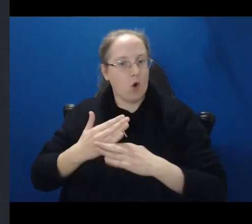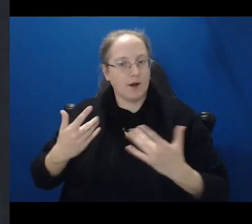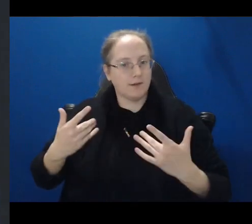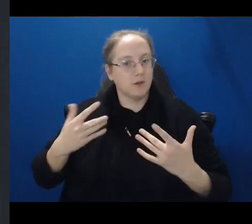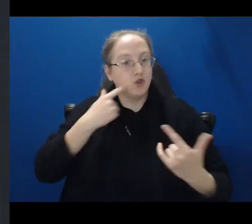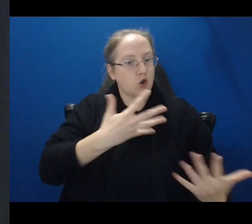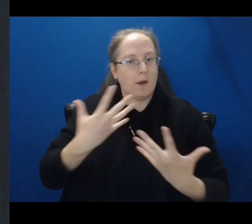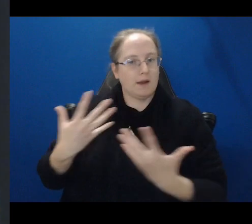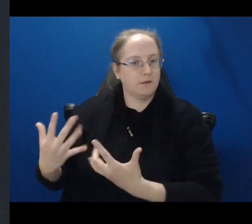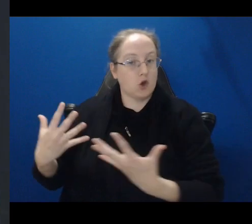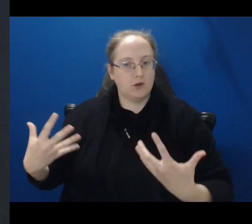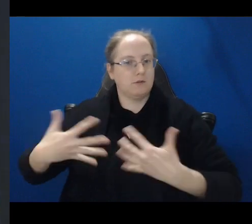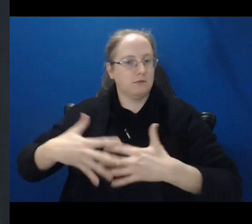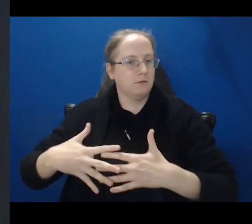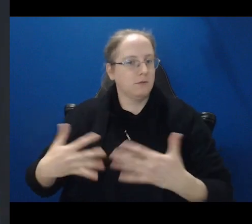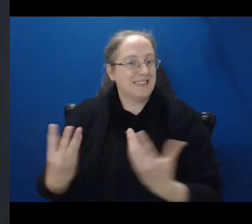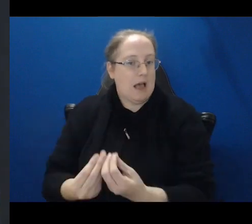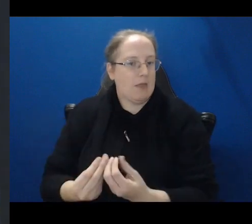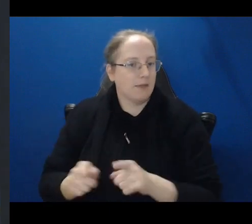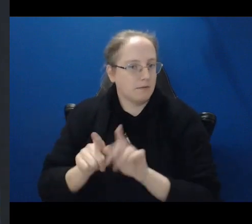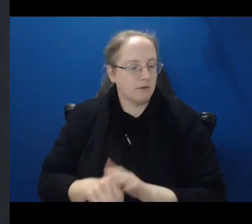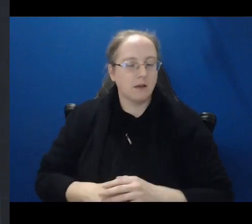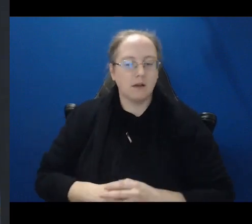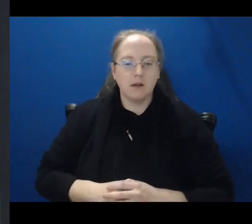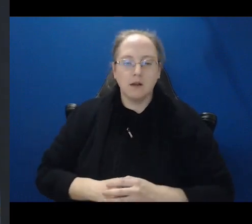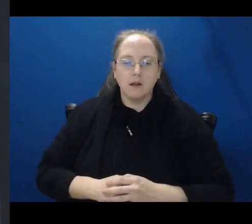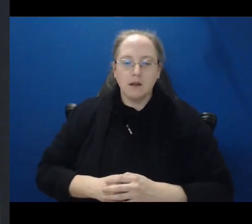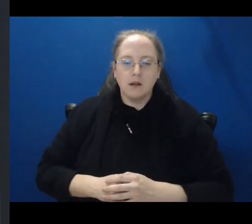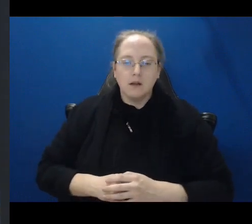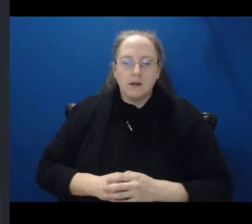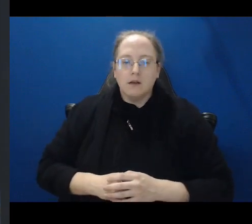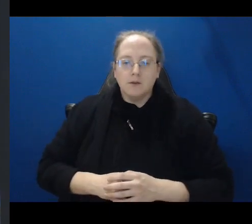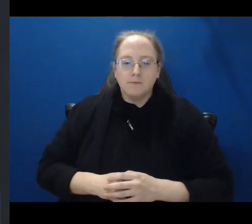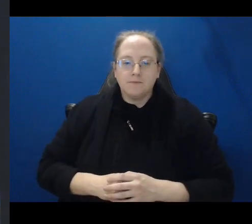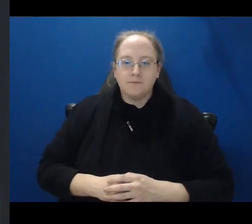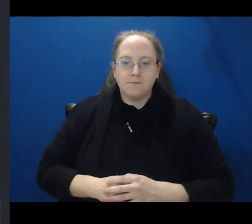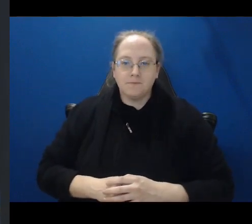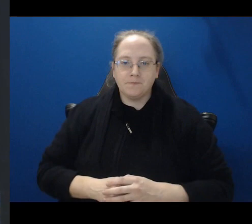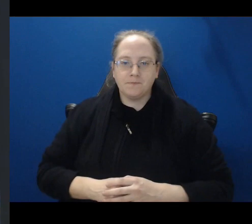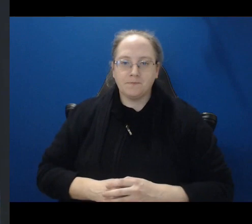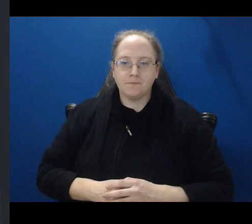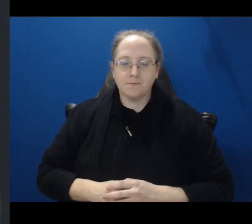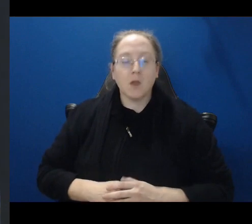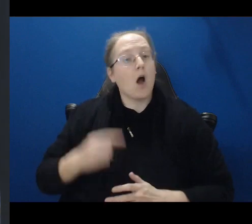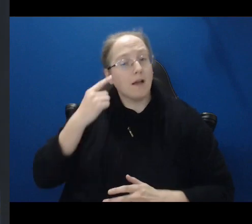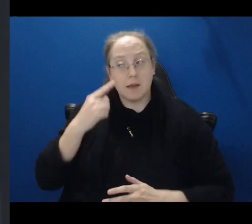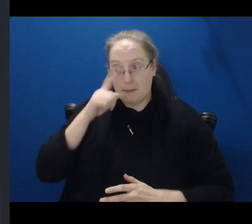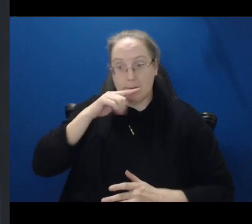at the beginning, that people will go away from this history lesson, which I think this work is in a